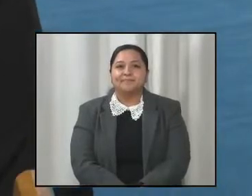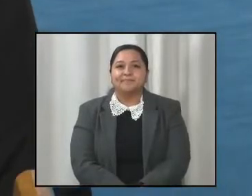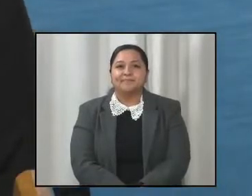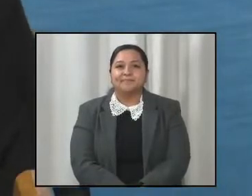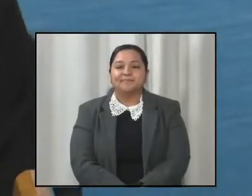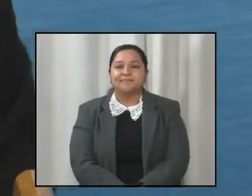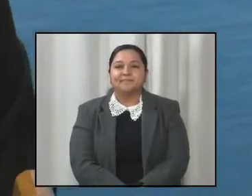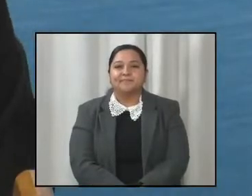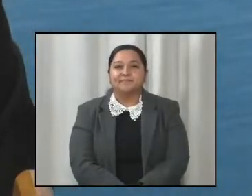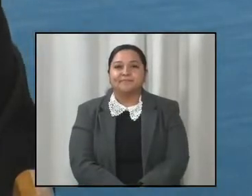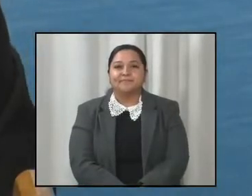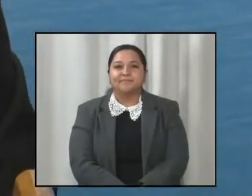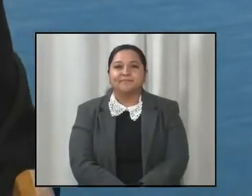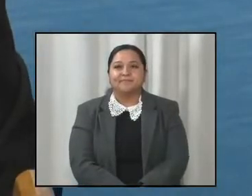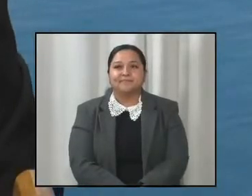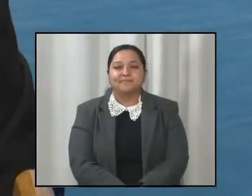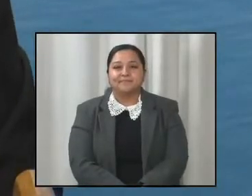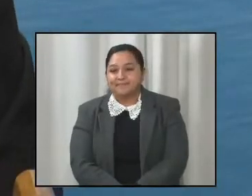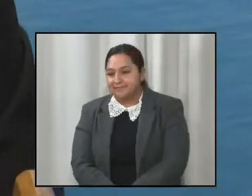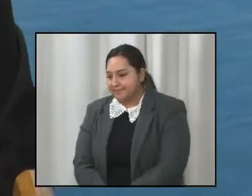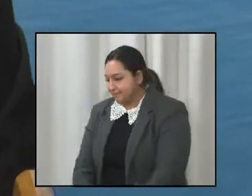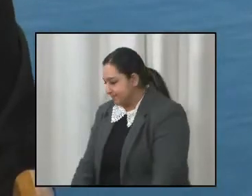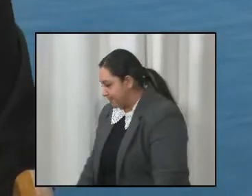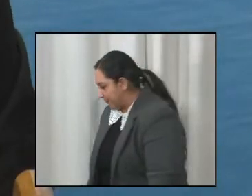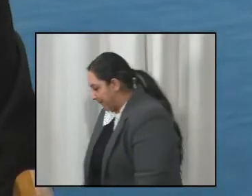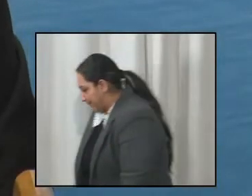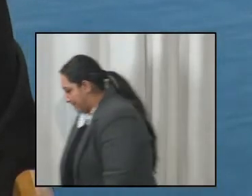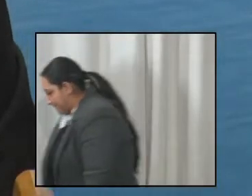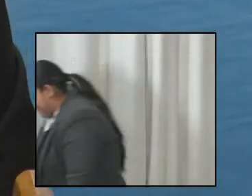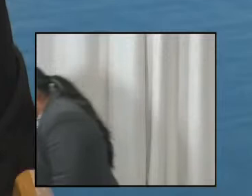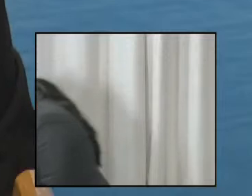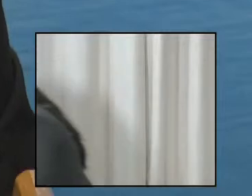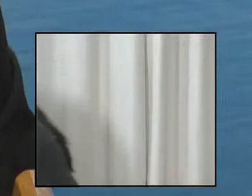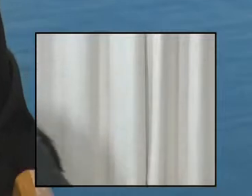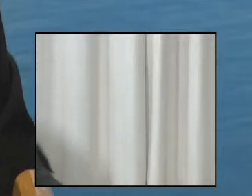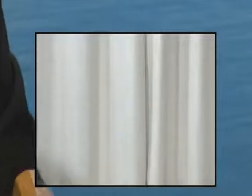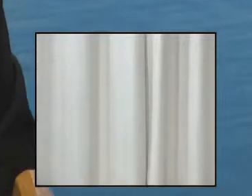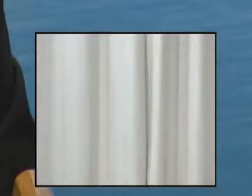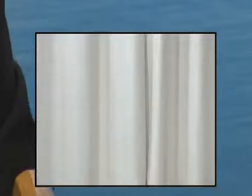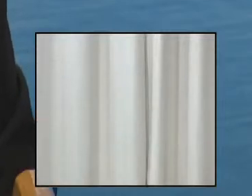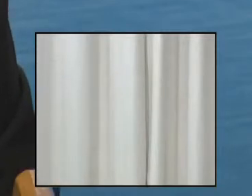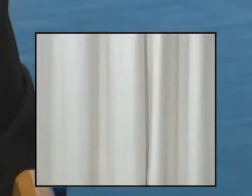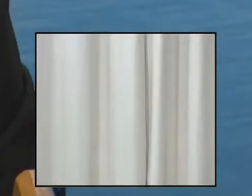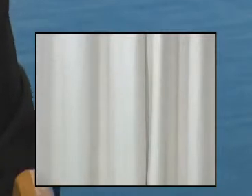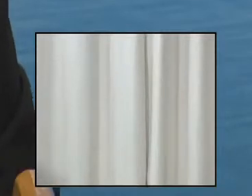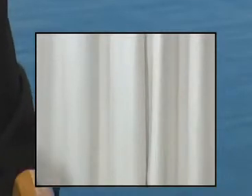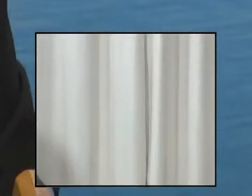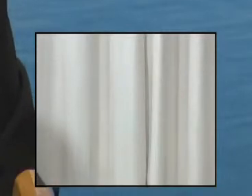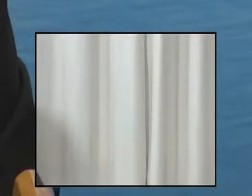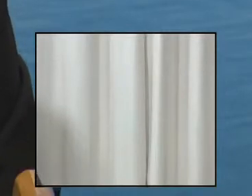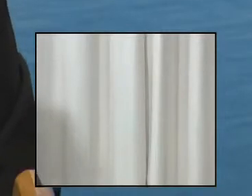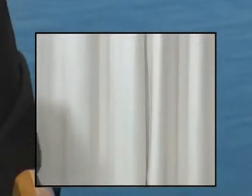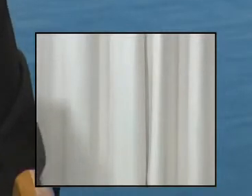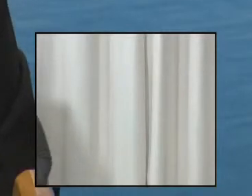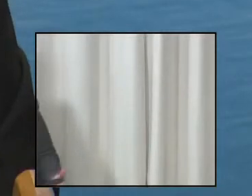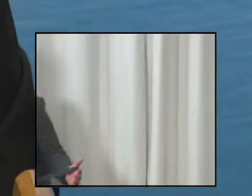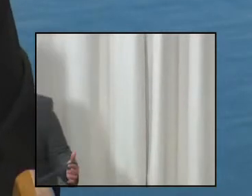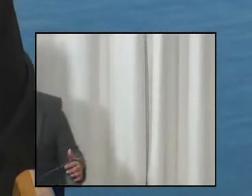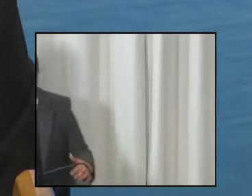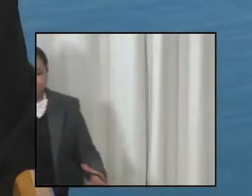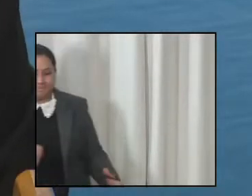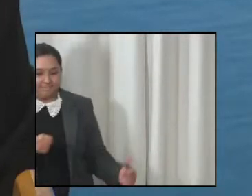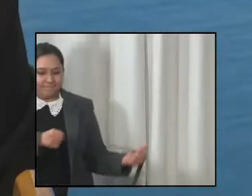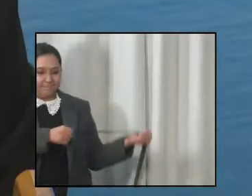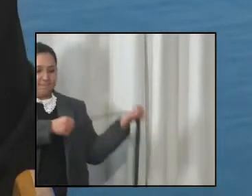Buenos días a todos. Bienvenido a otra de nuestras actualizaciones semanales de transmisión en vivo.